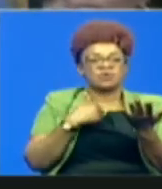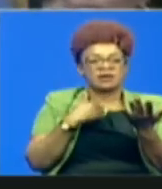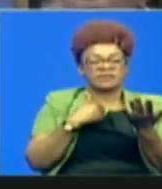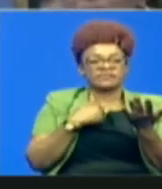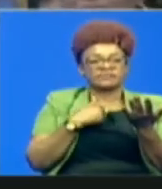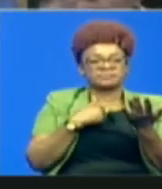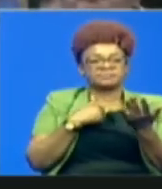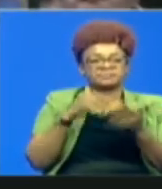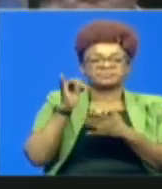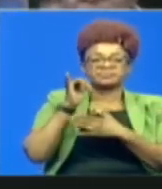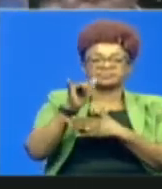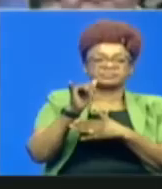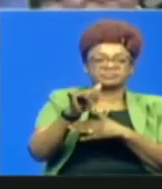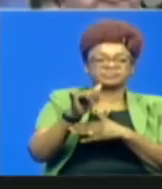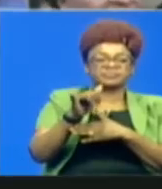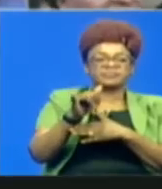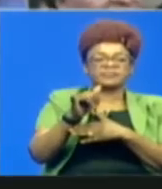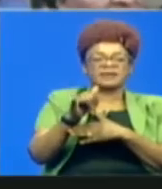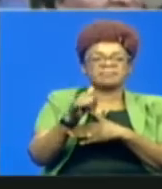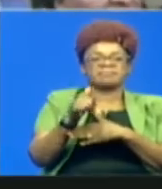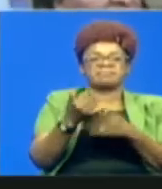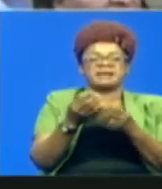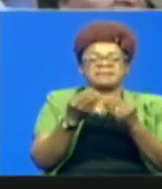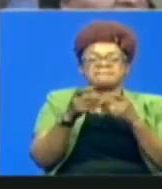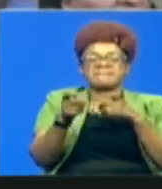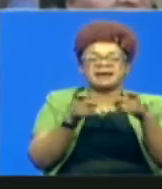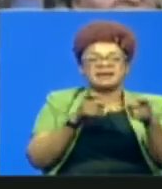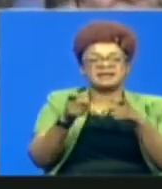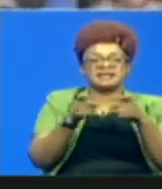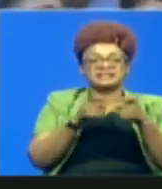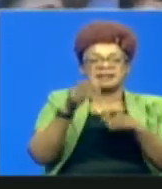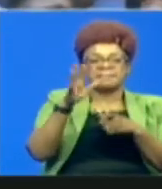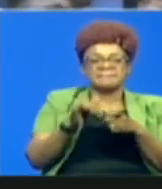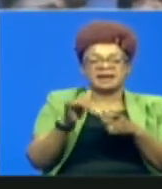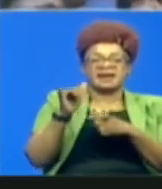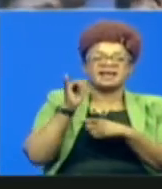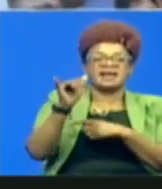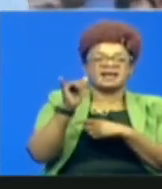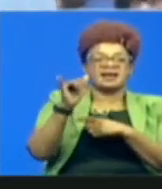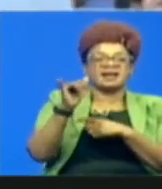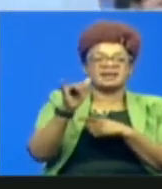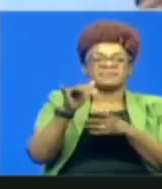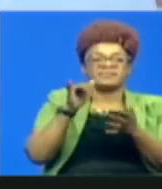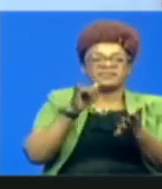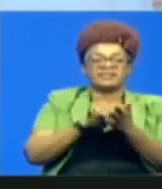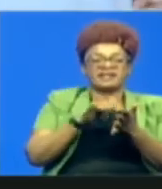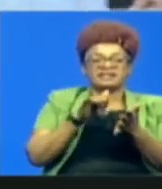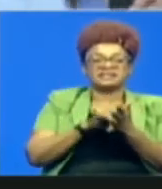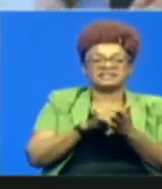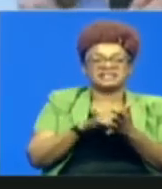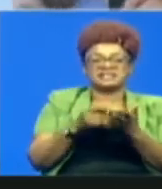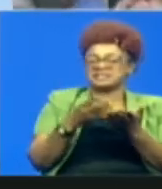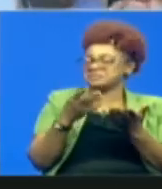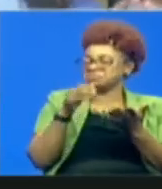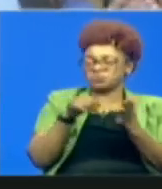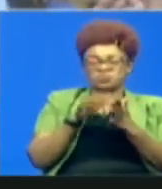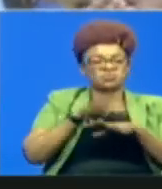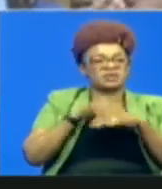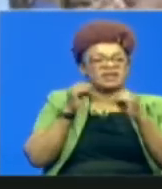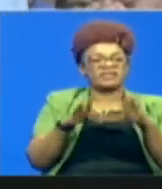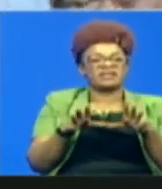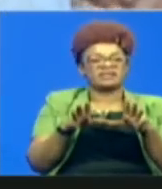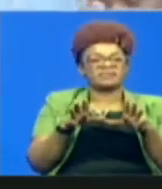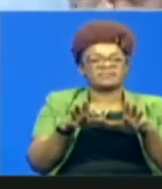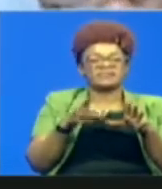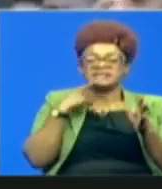an airport being run and managed by an airline that is in private hands. Yes.